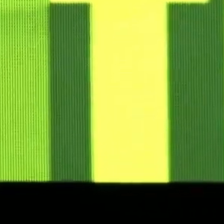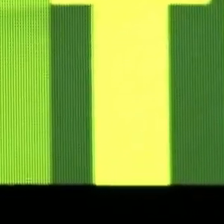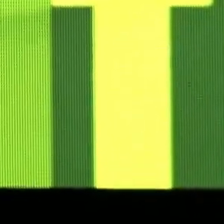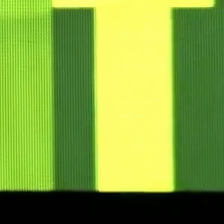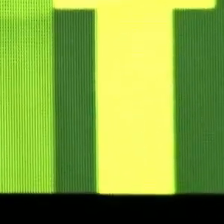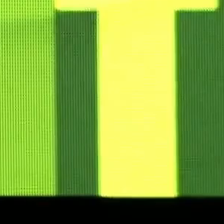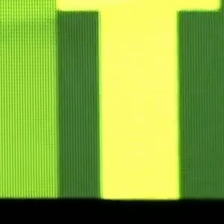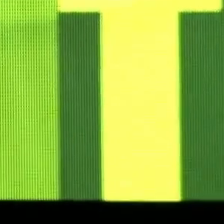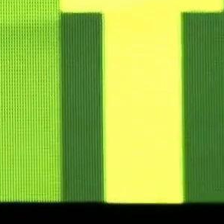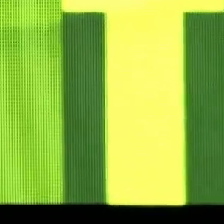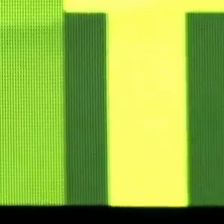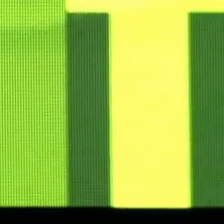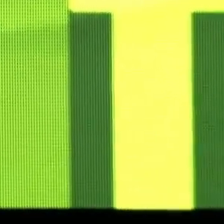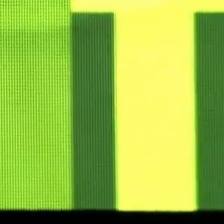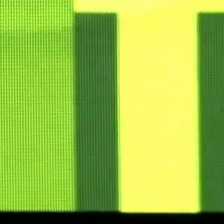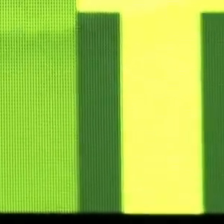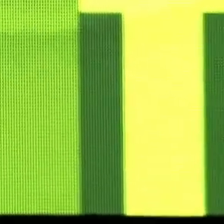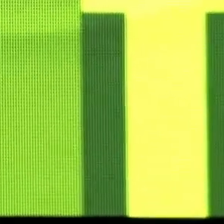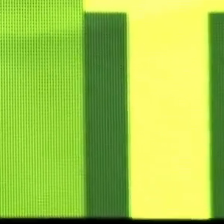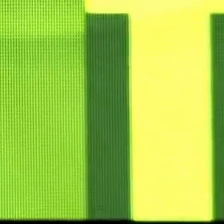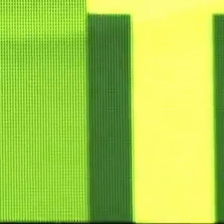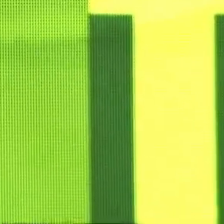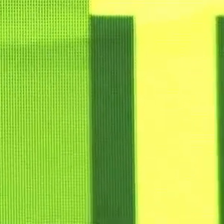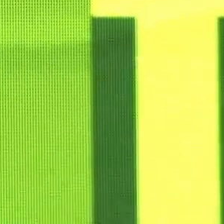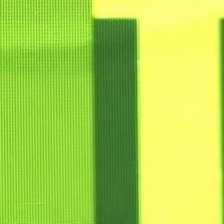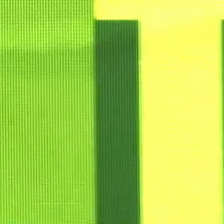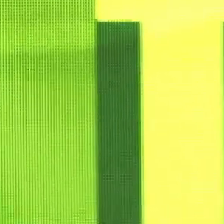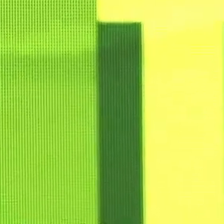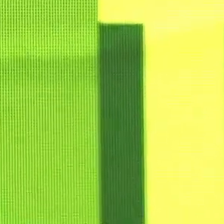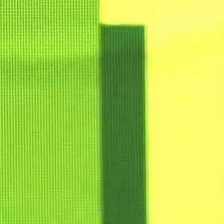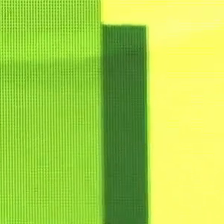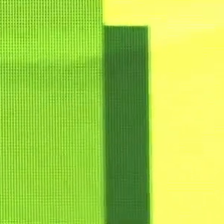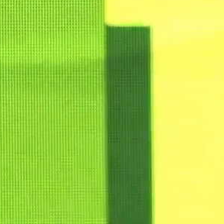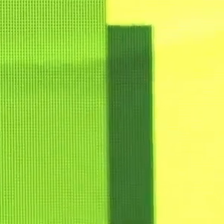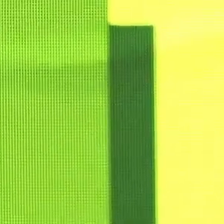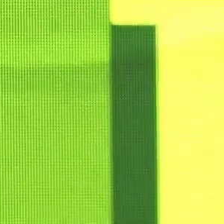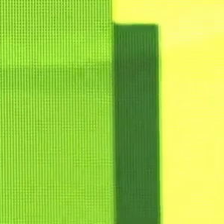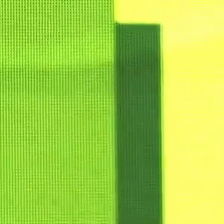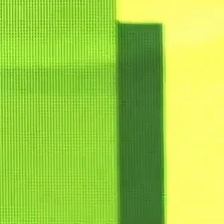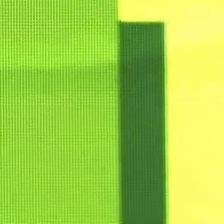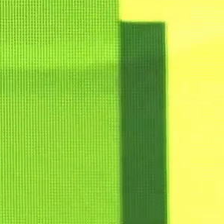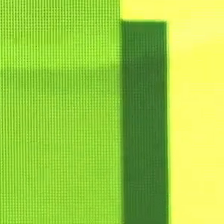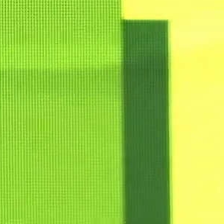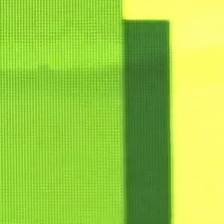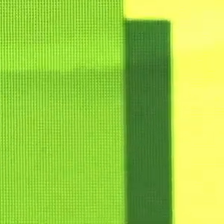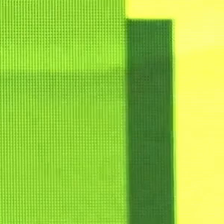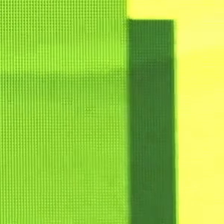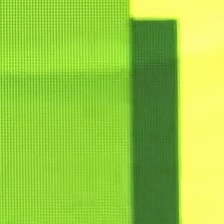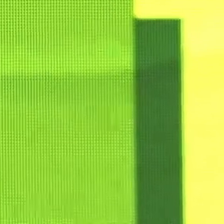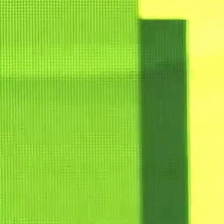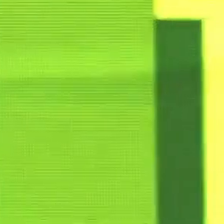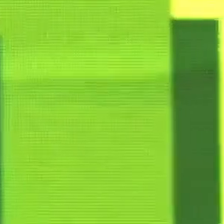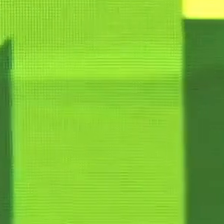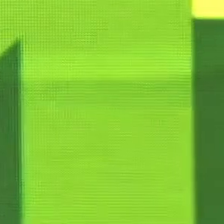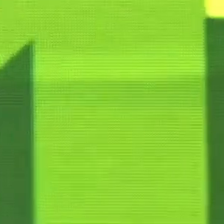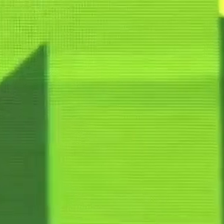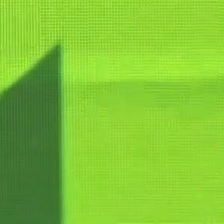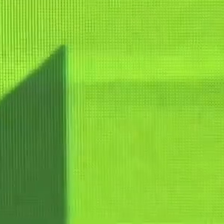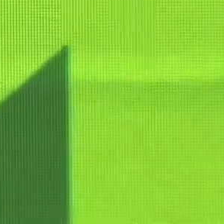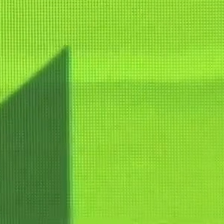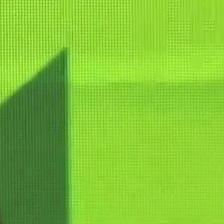which is really drawing the whole world attention to its importance so